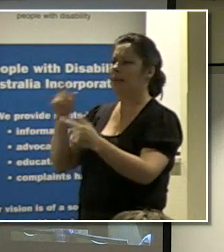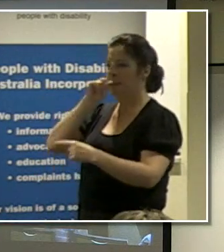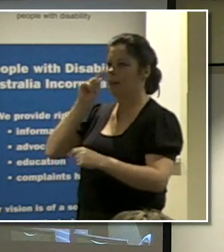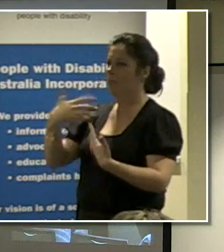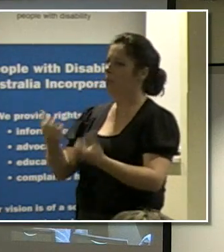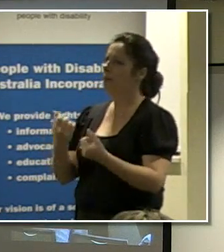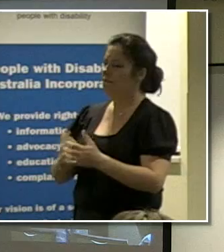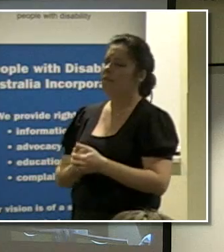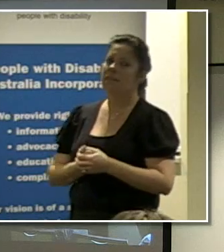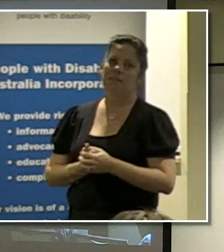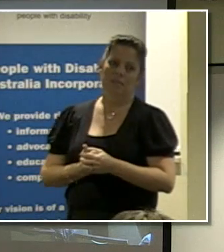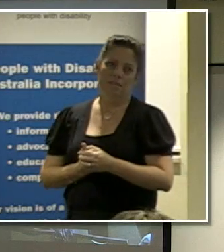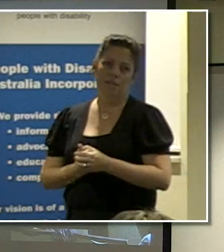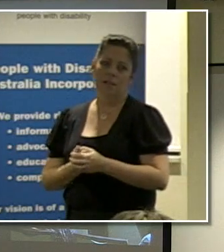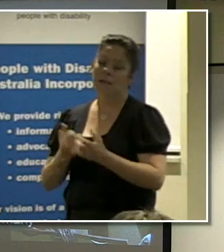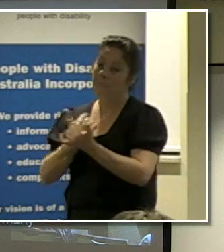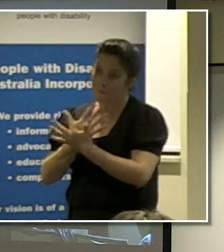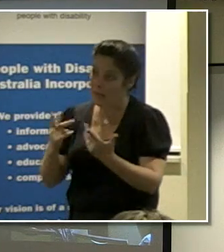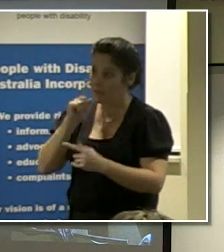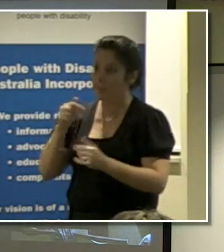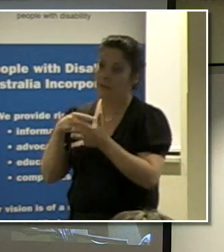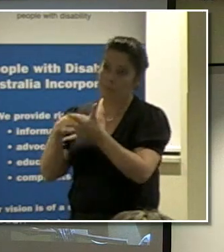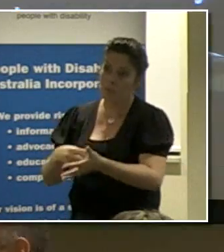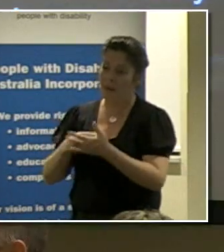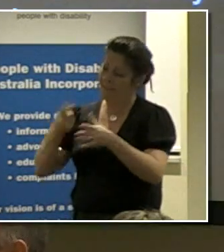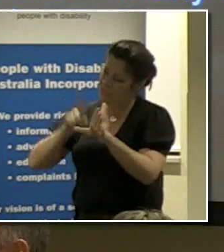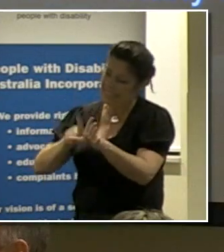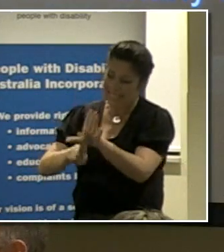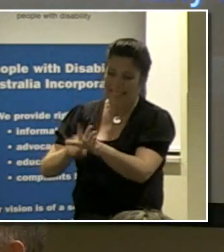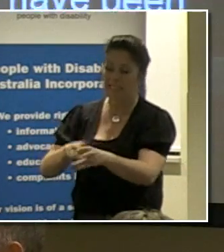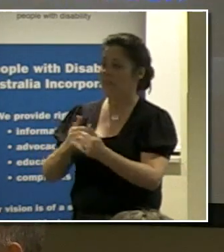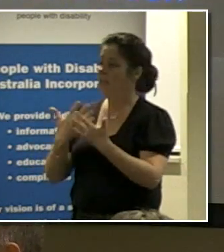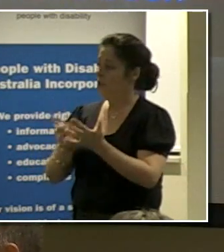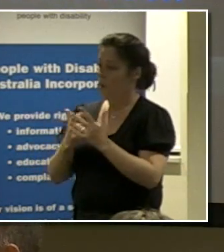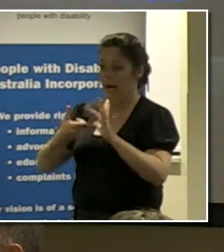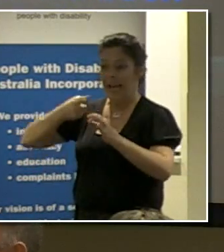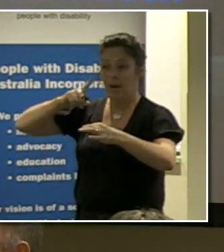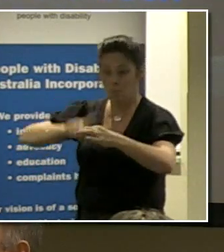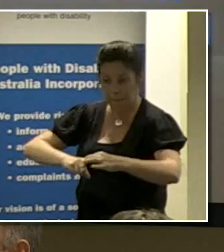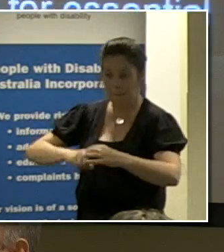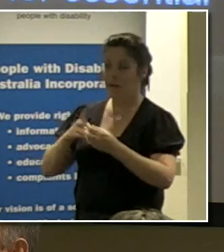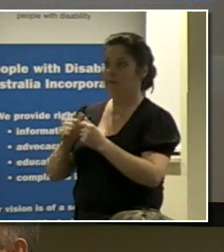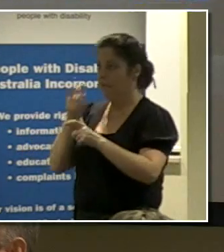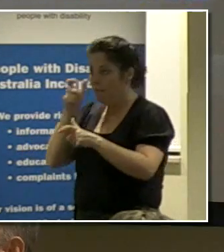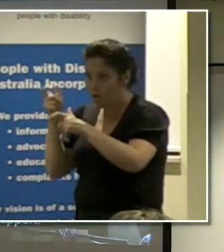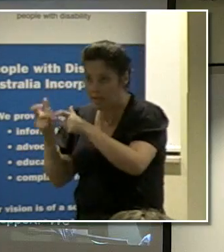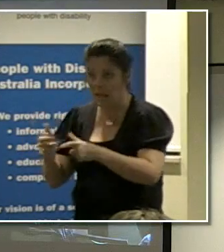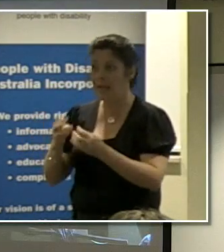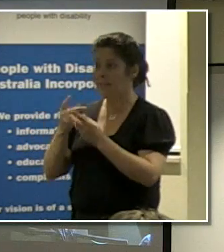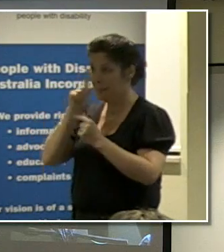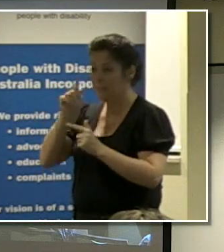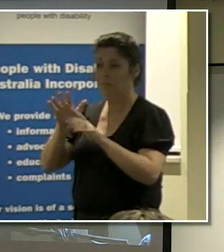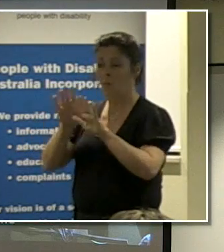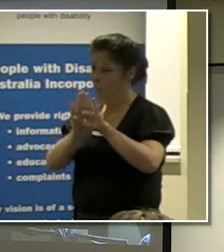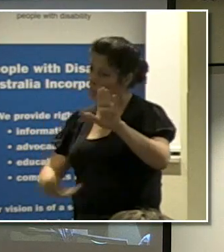for decades for essential equipment, for care and support. We've got people right around Australia, including in regions